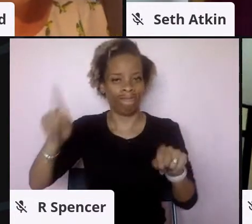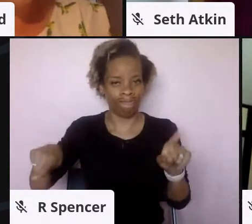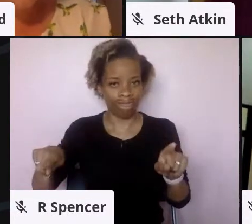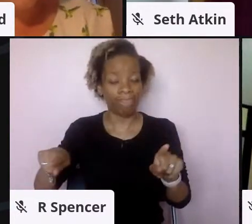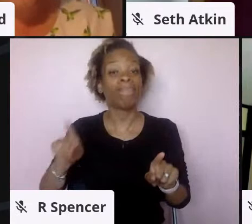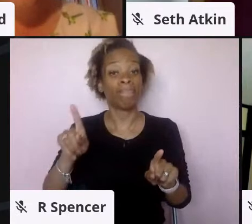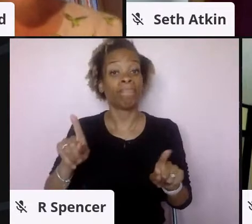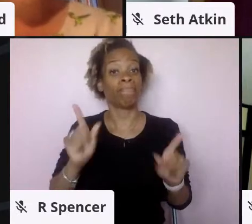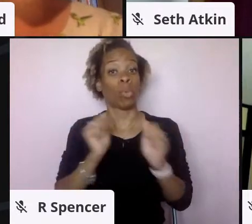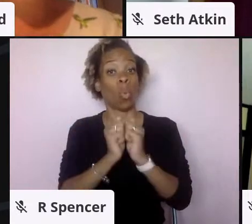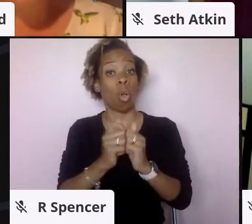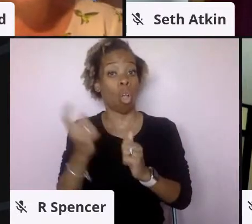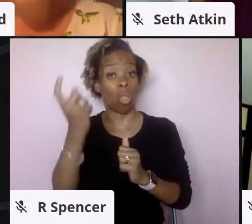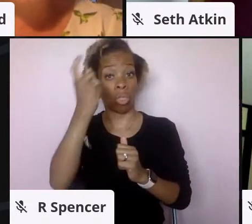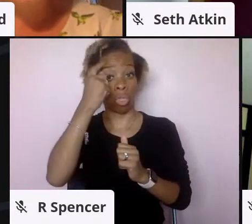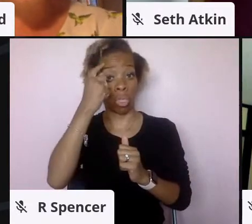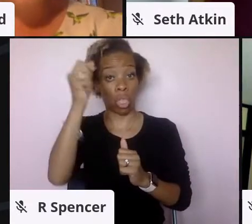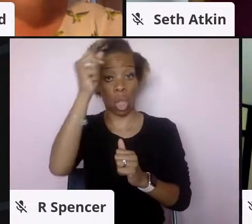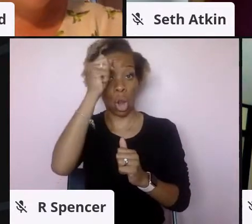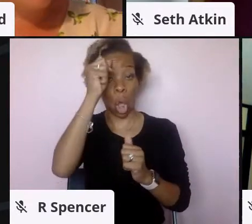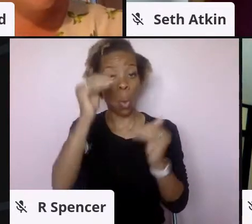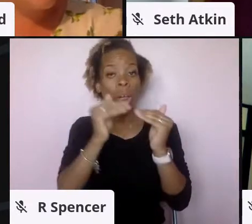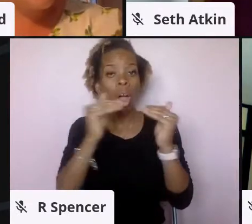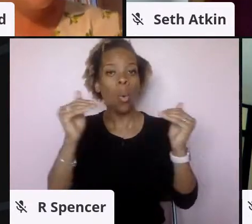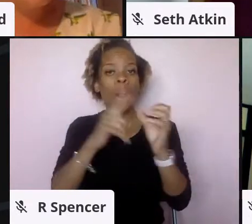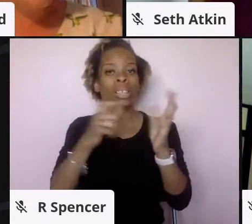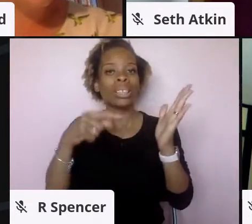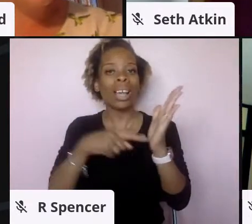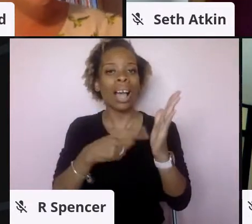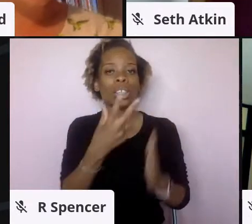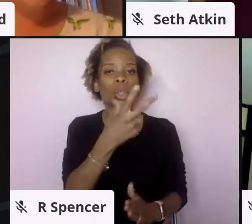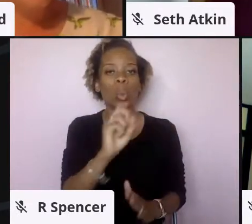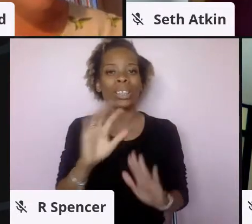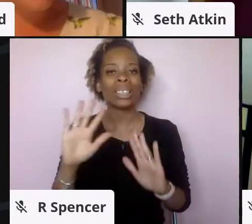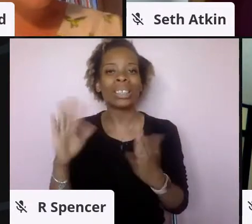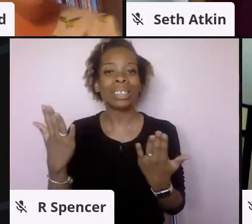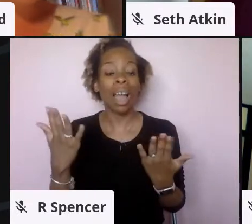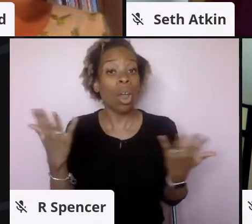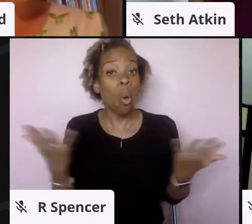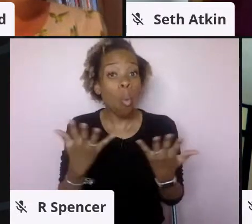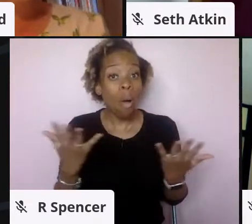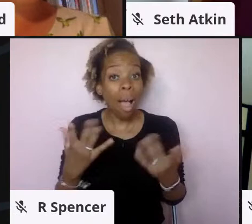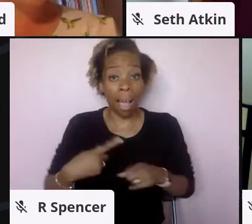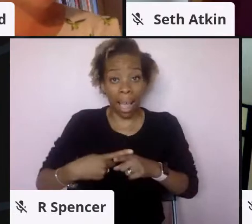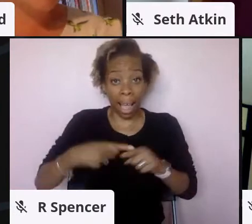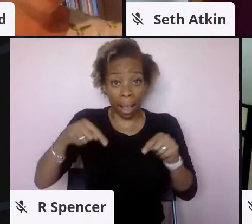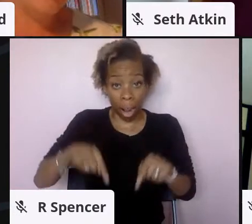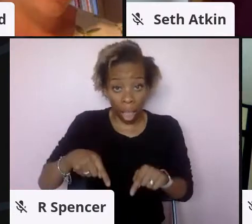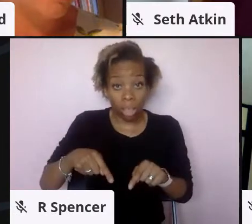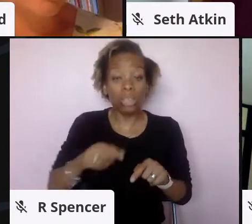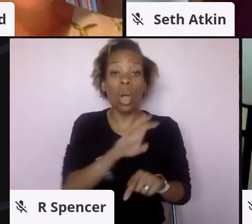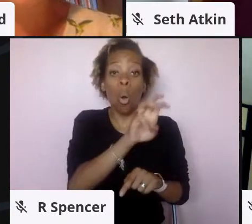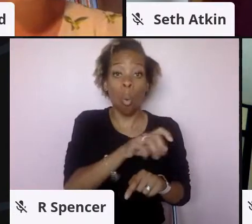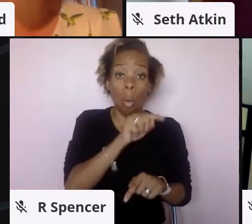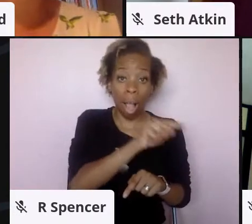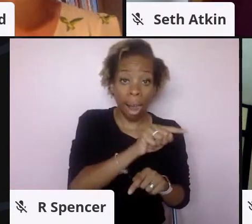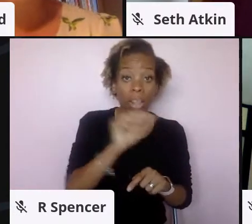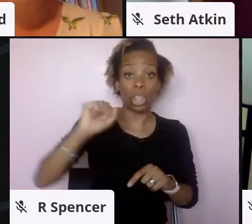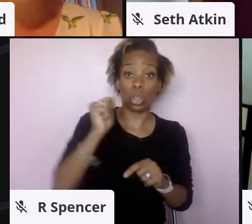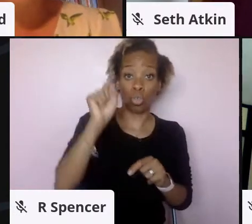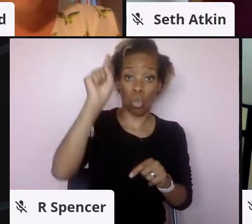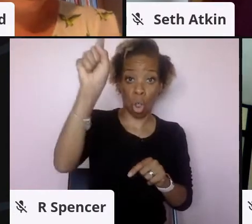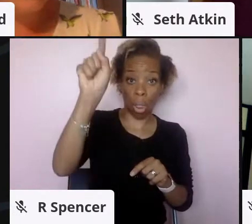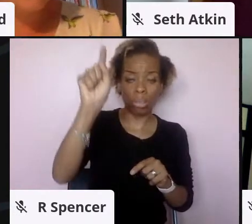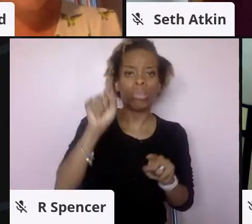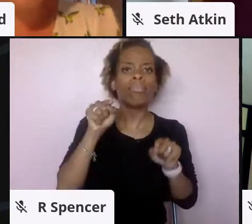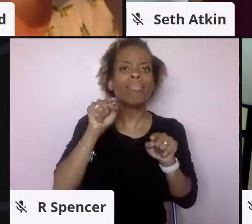Act 2010. It's in operation in England, Wales and Scotland, and it provides specific protections against